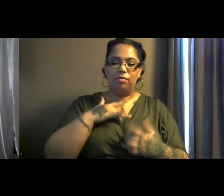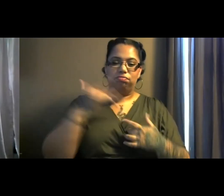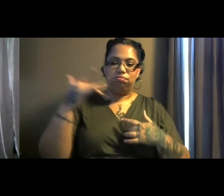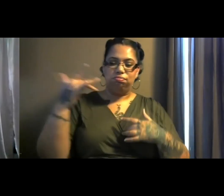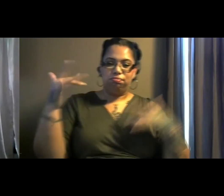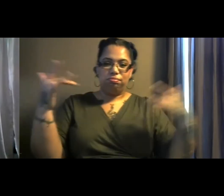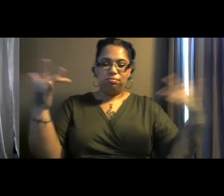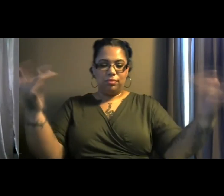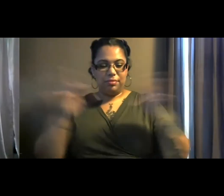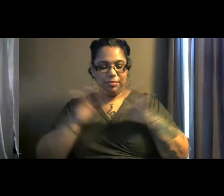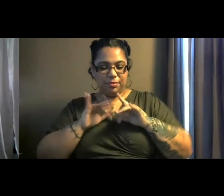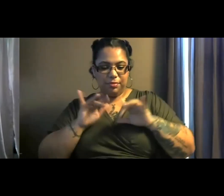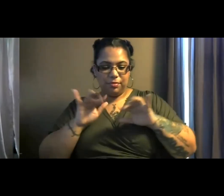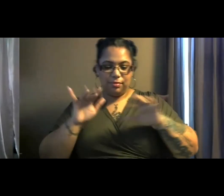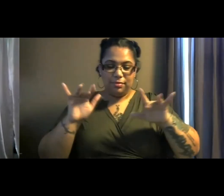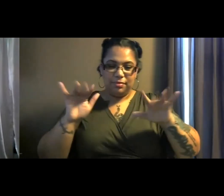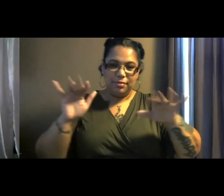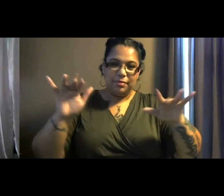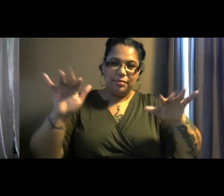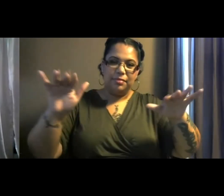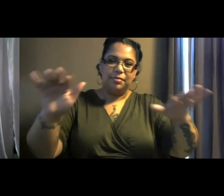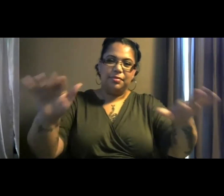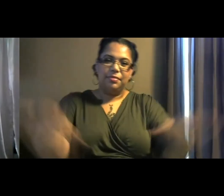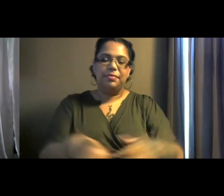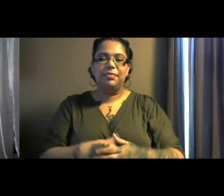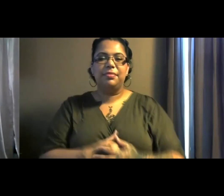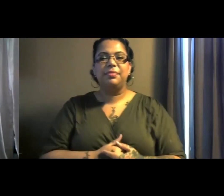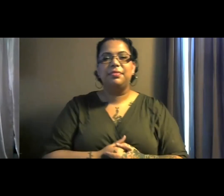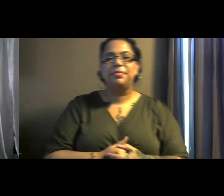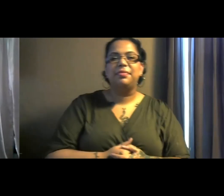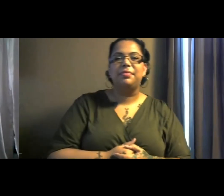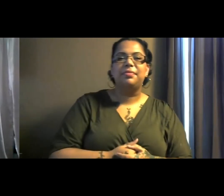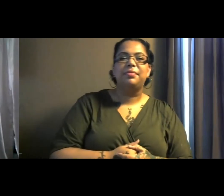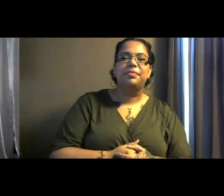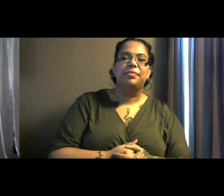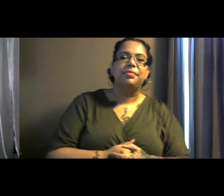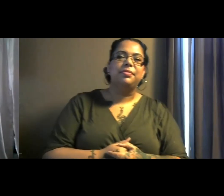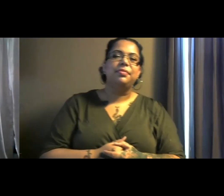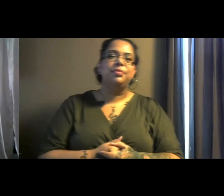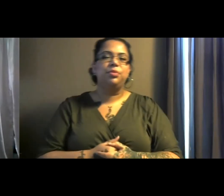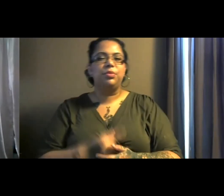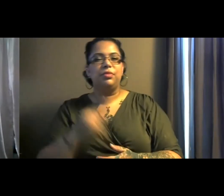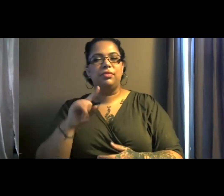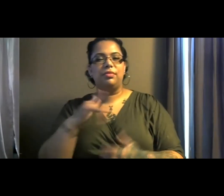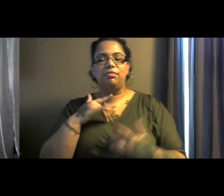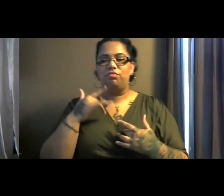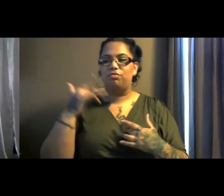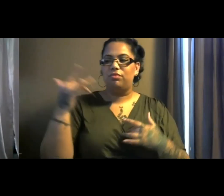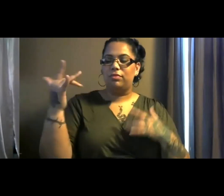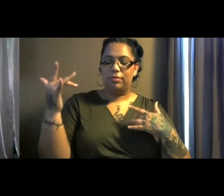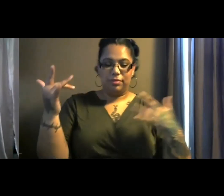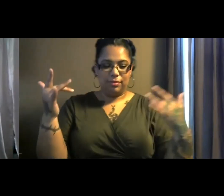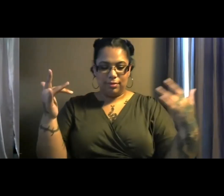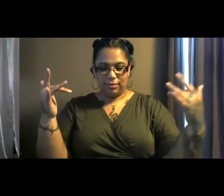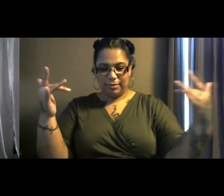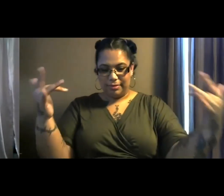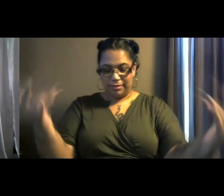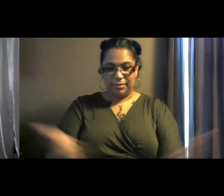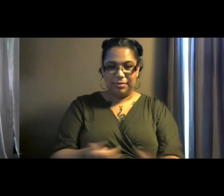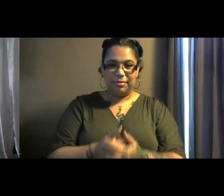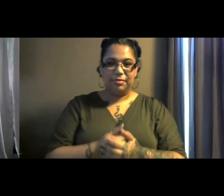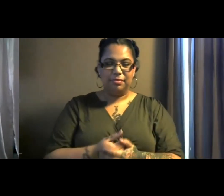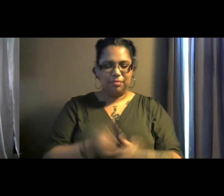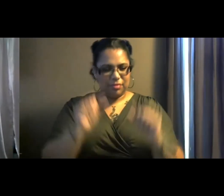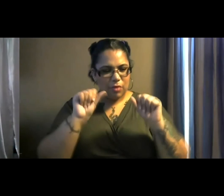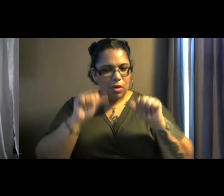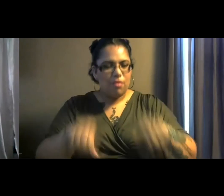open up and let your light shine on. Oh, shine on, you can do